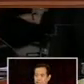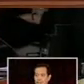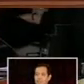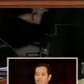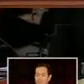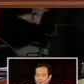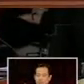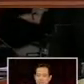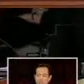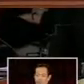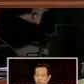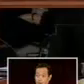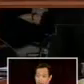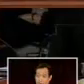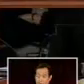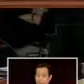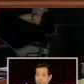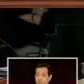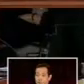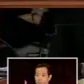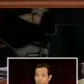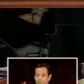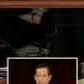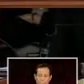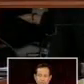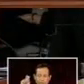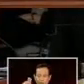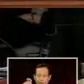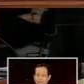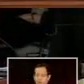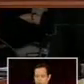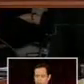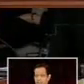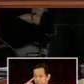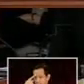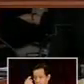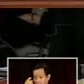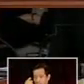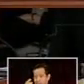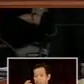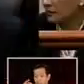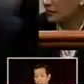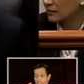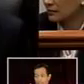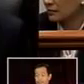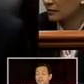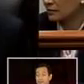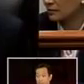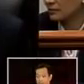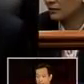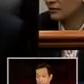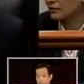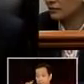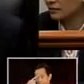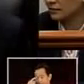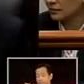congressman. Congressman Umali, the tall congressman. Kasi kung pwede naman ibigay sa kanya, dahil